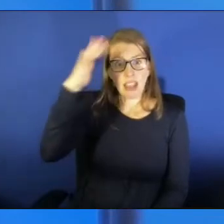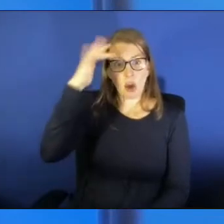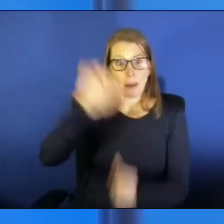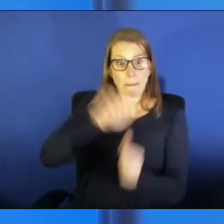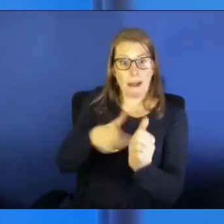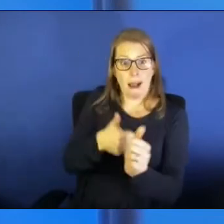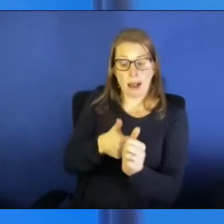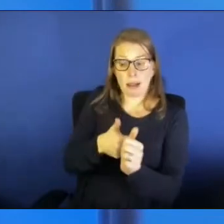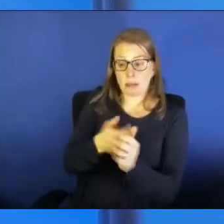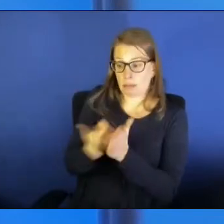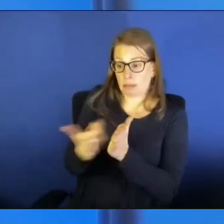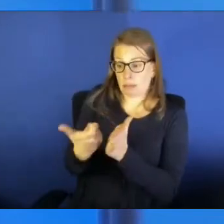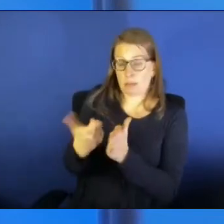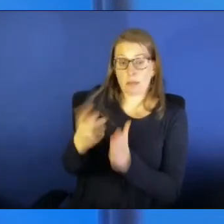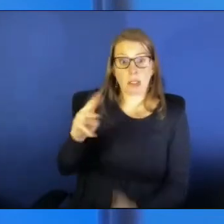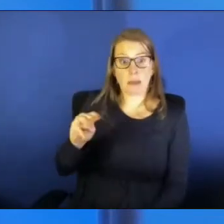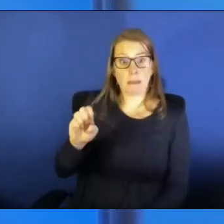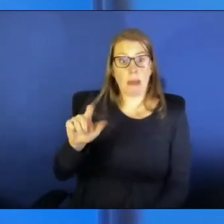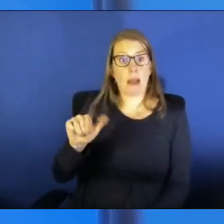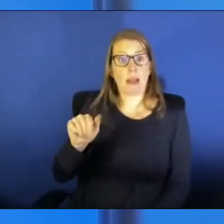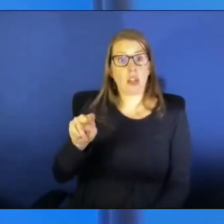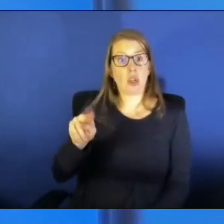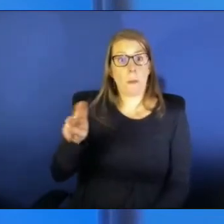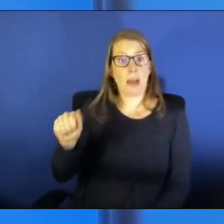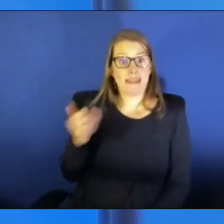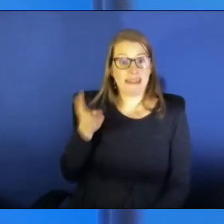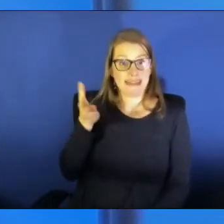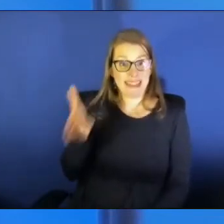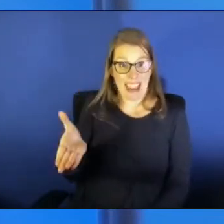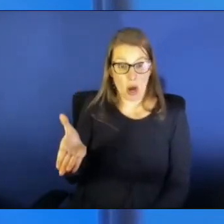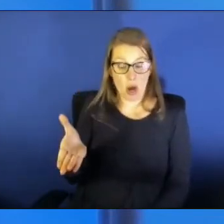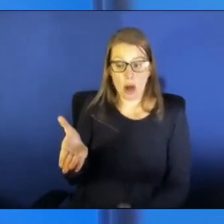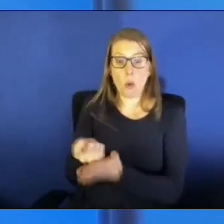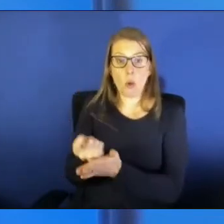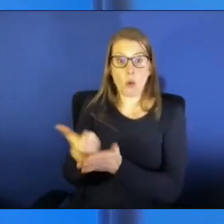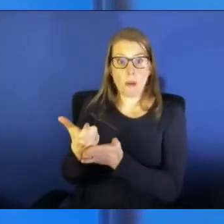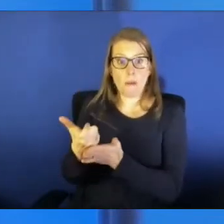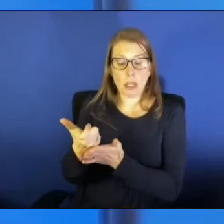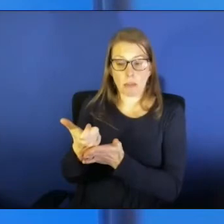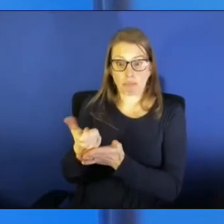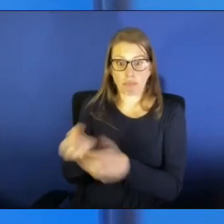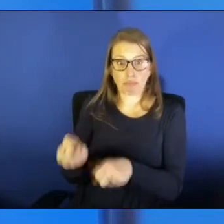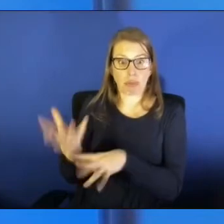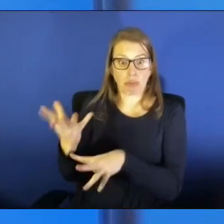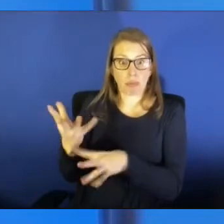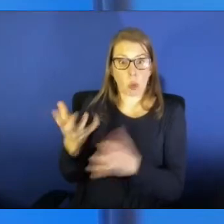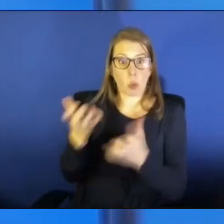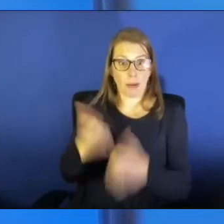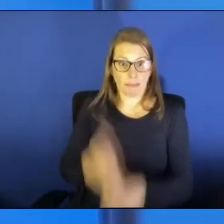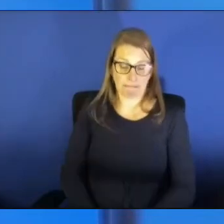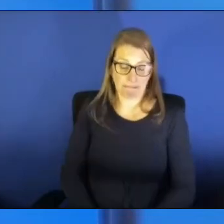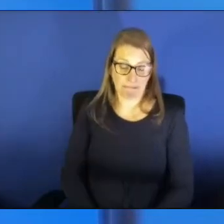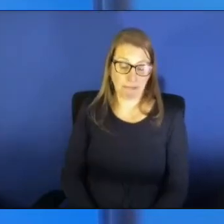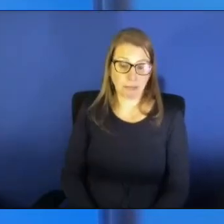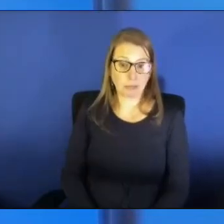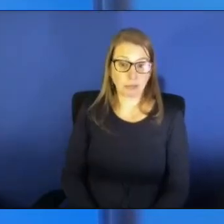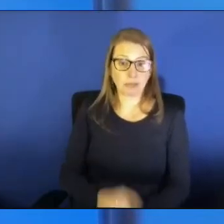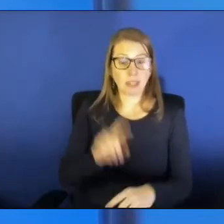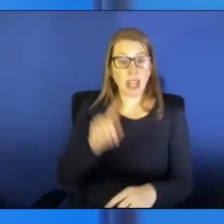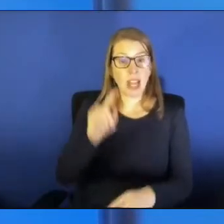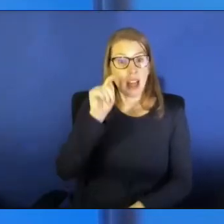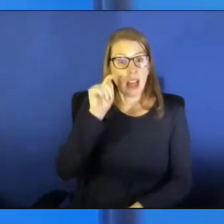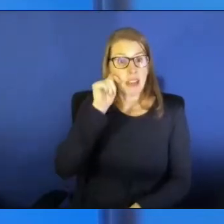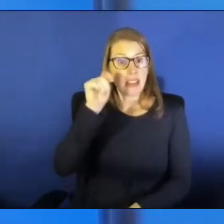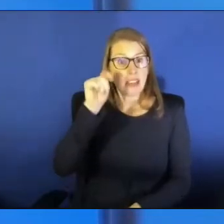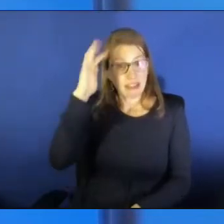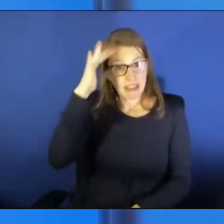the melanoma is there and let's get it out. The theory behind giving some immunotherapy first is